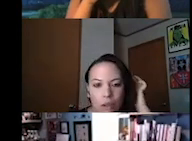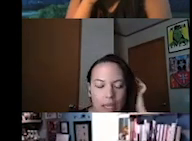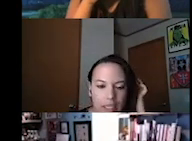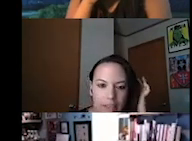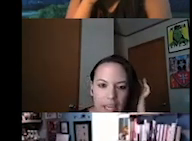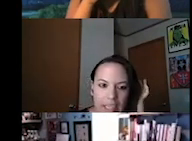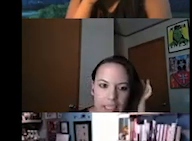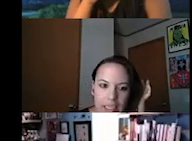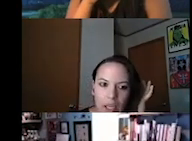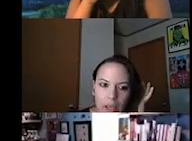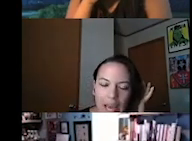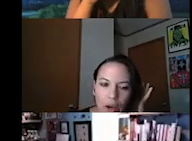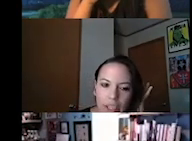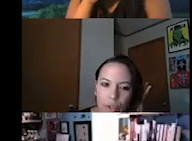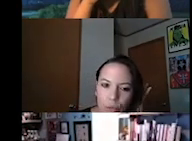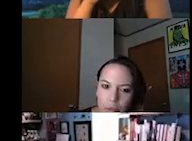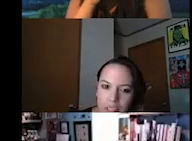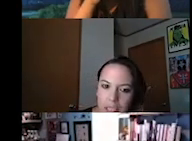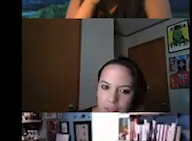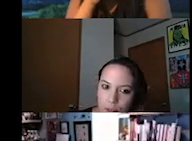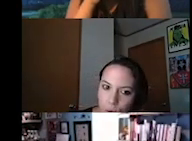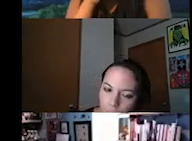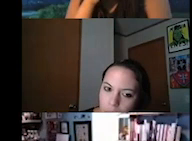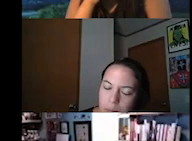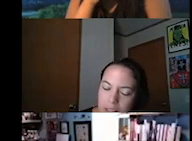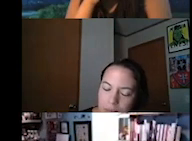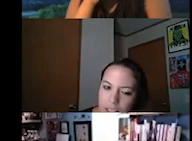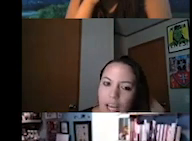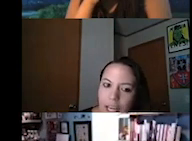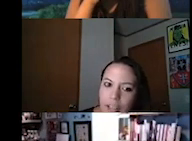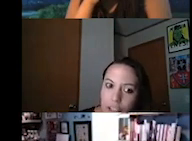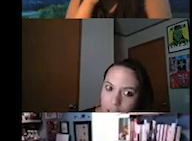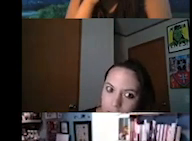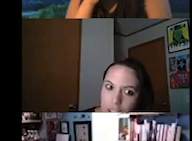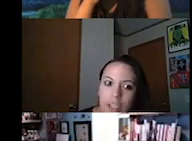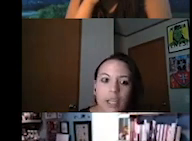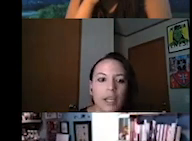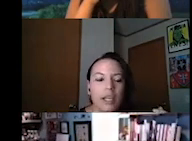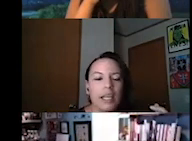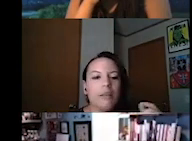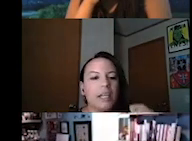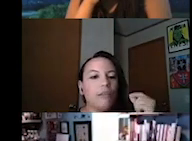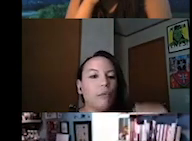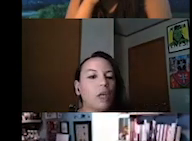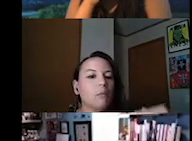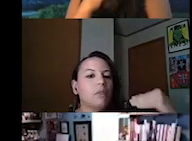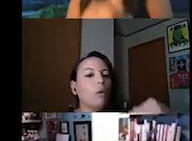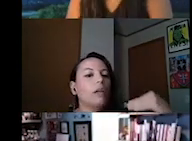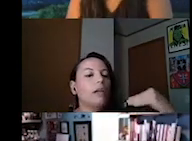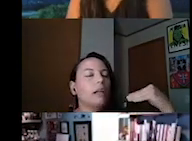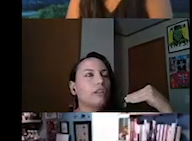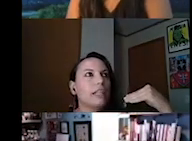So kind of giving an idea of how can you represent this quote specific to higher education in many